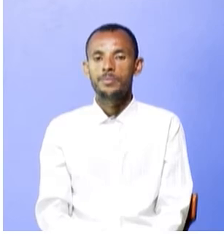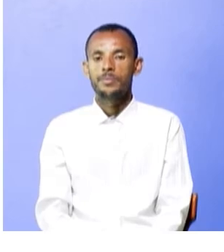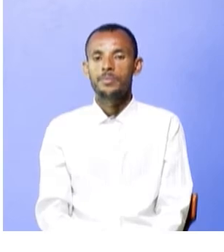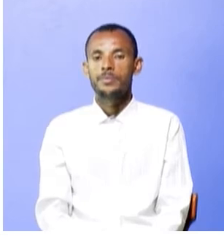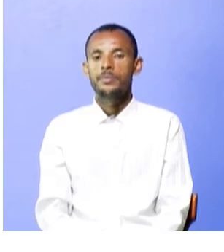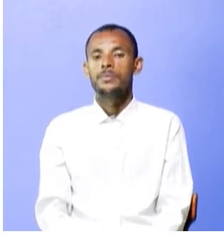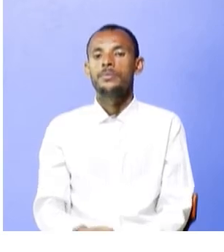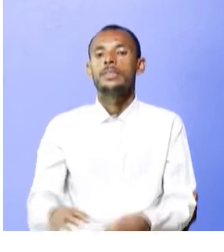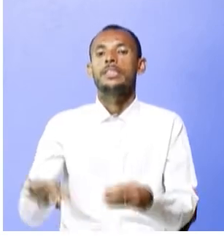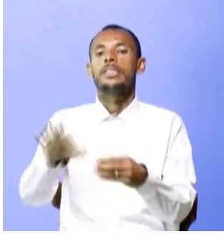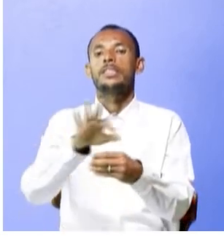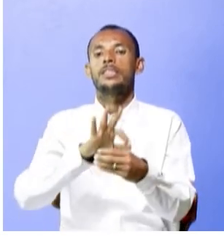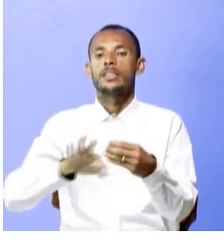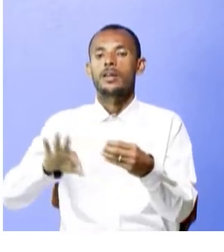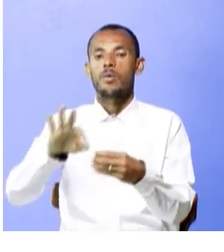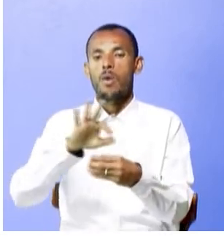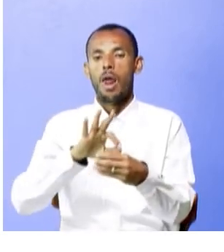a circular